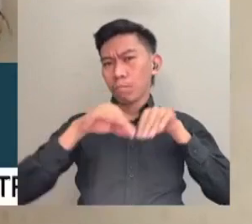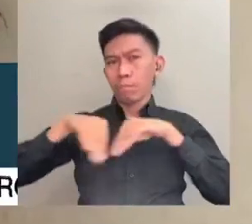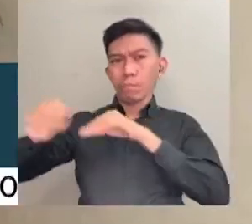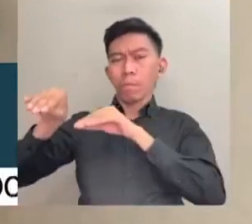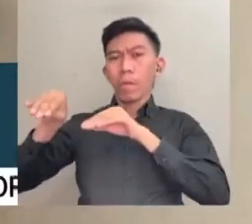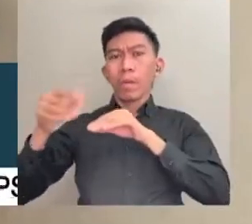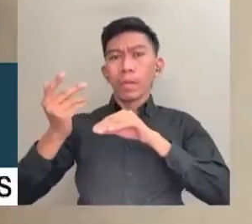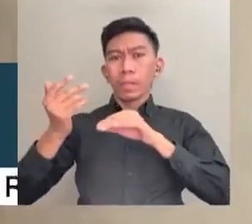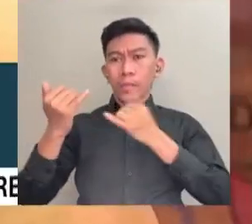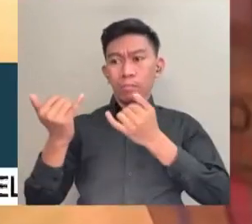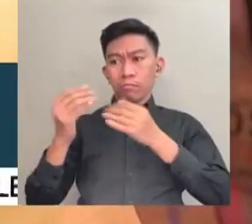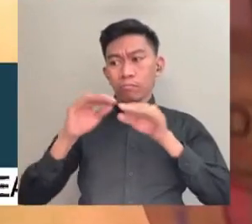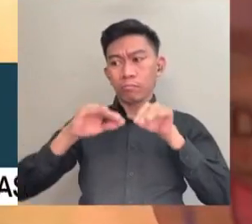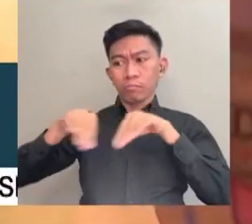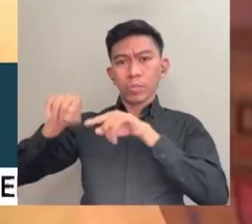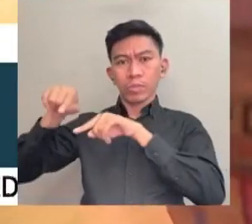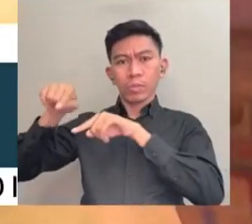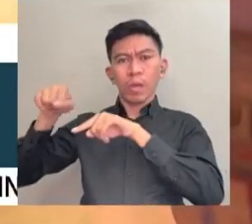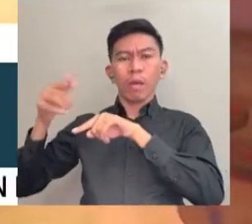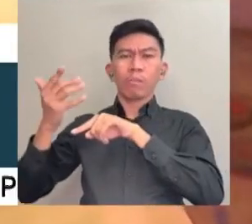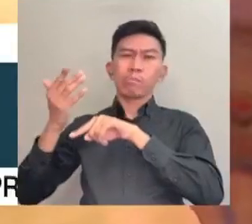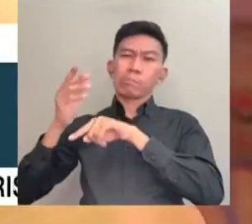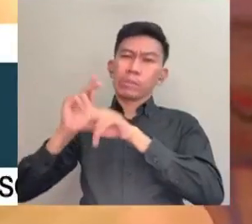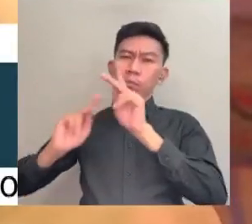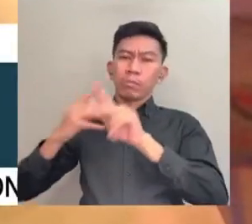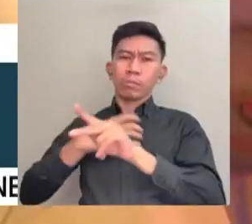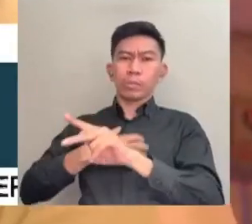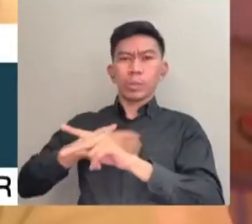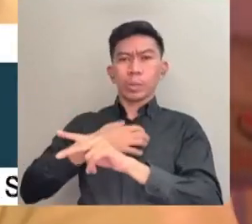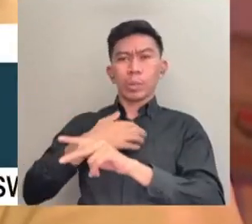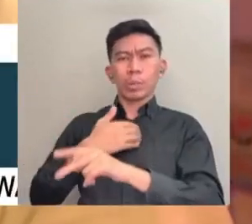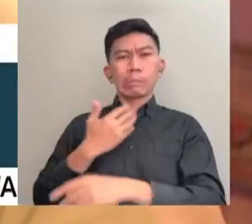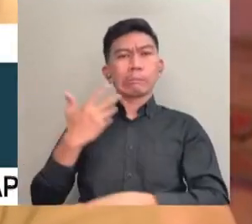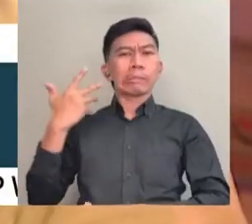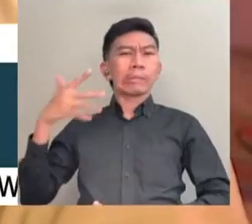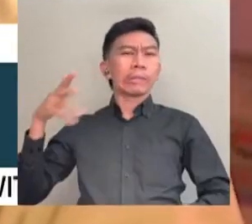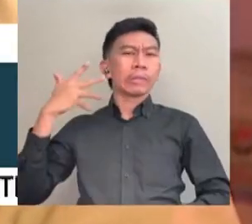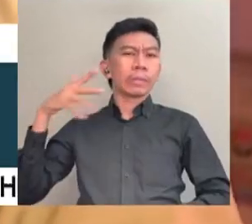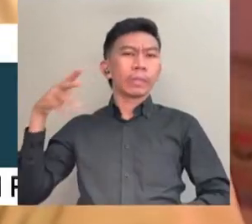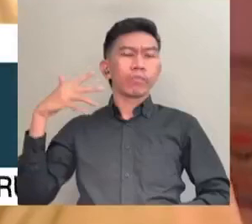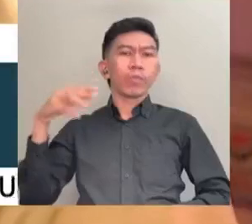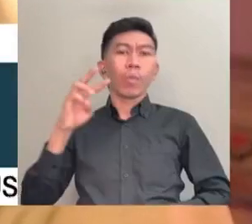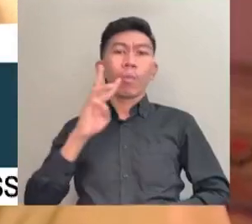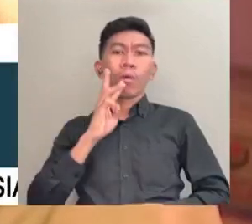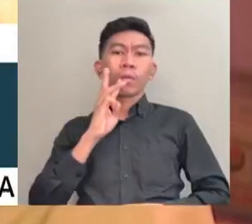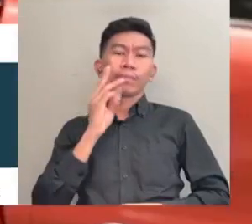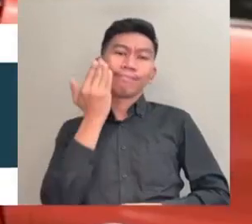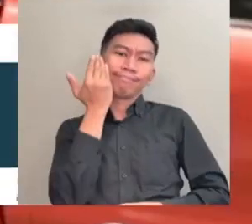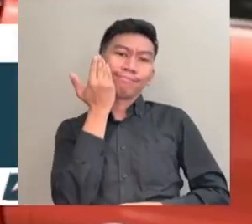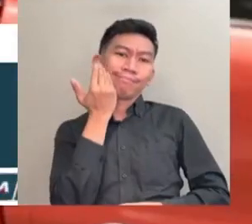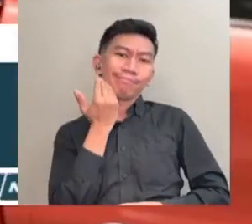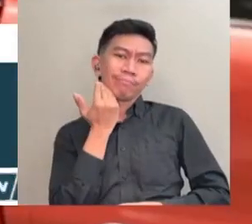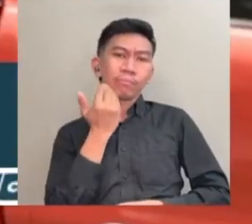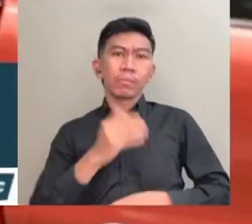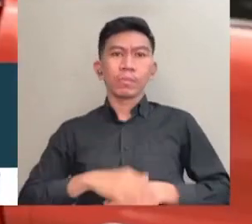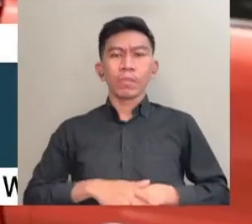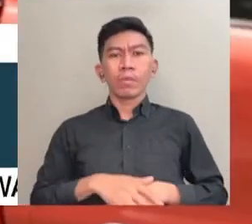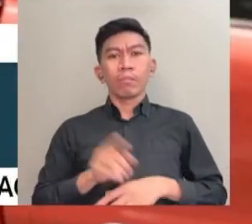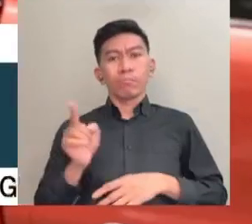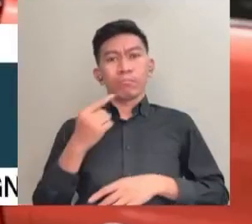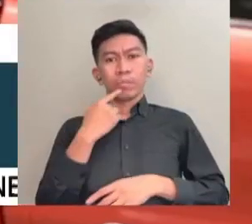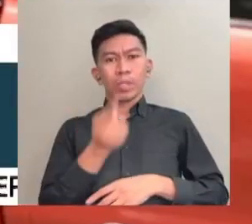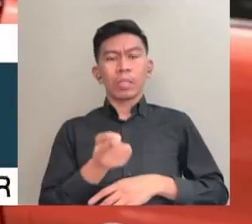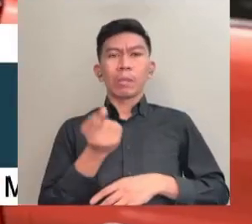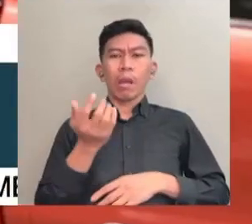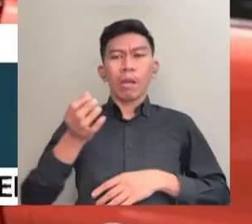water. Mahirap sa ano, wala kaming yung sa tubig, yung ihian. Mainit daw talaga yun ang number